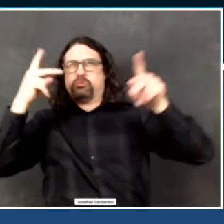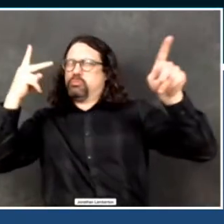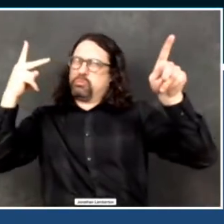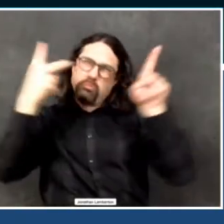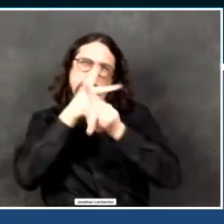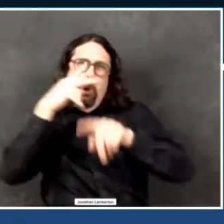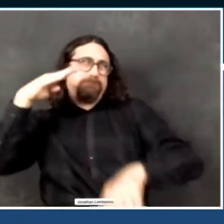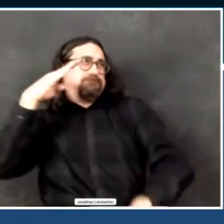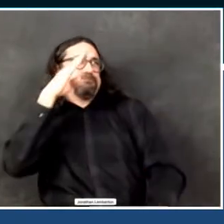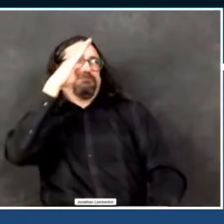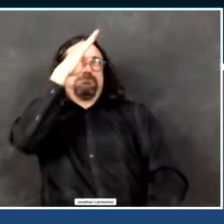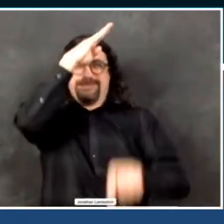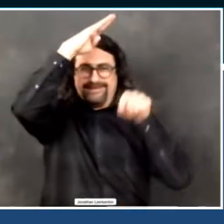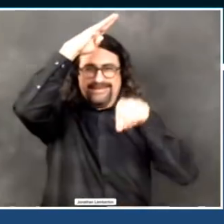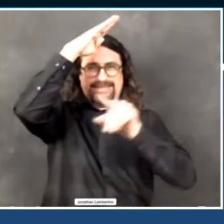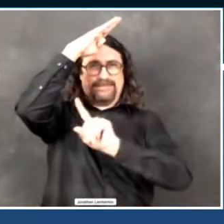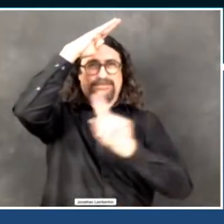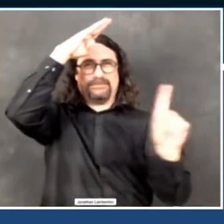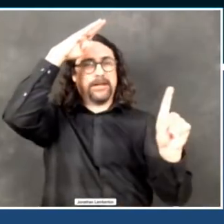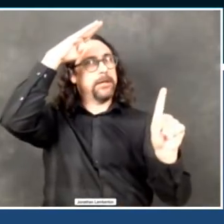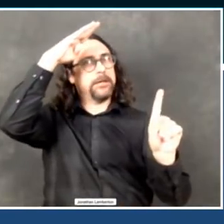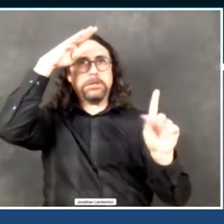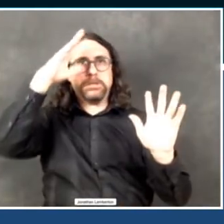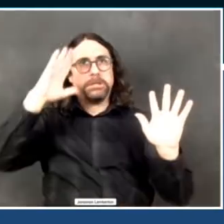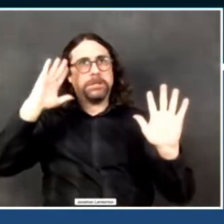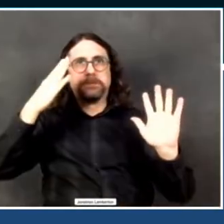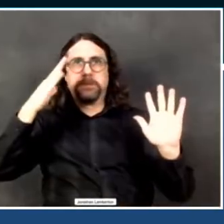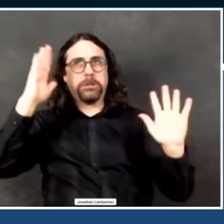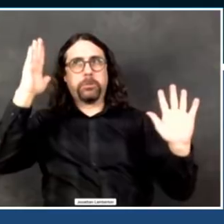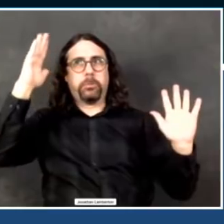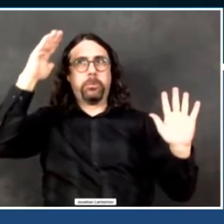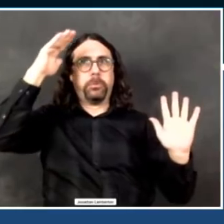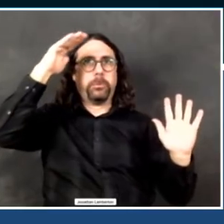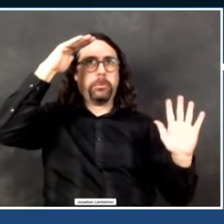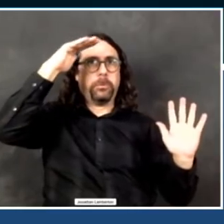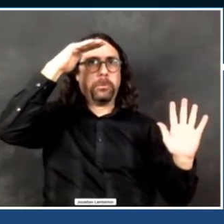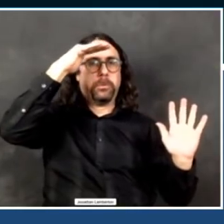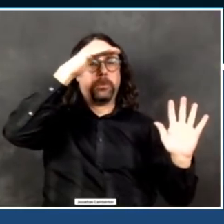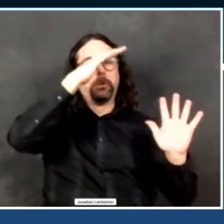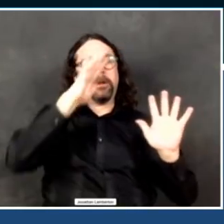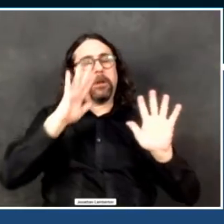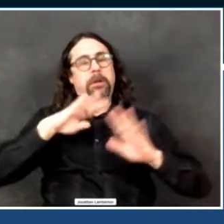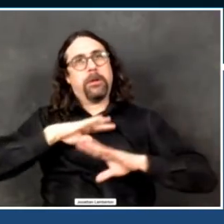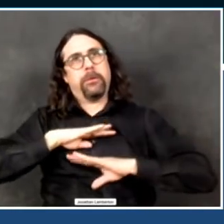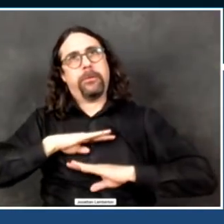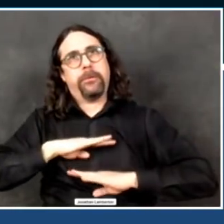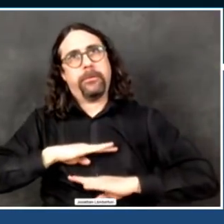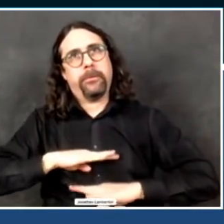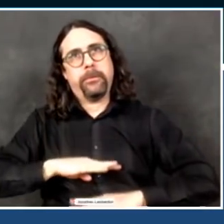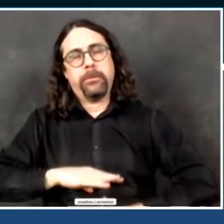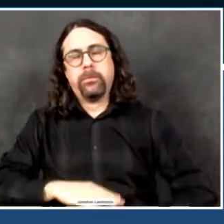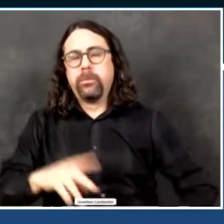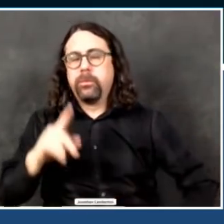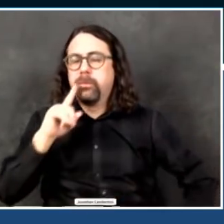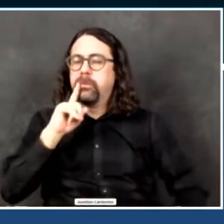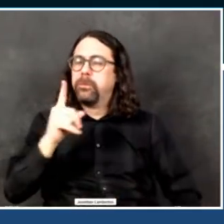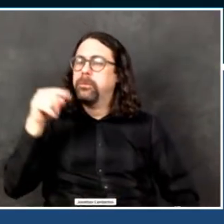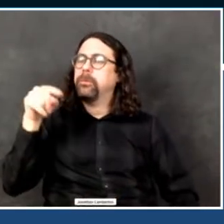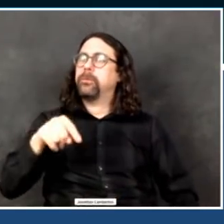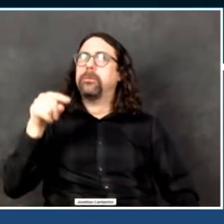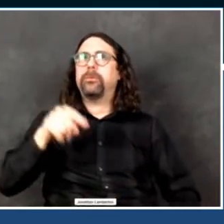us with challenges that we have never, ever seen before, and that certainly our nation has not seen anything like in a century.